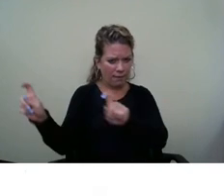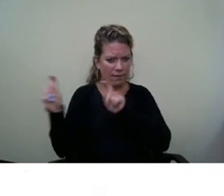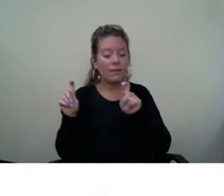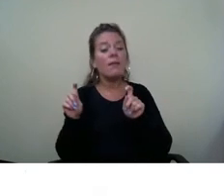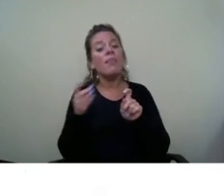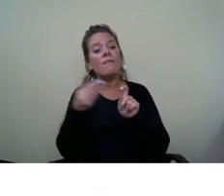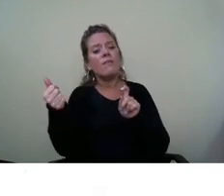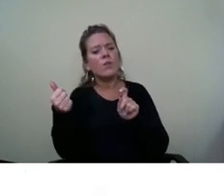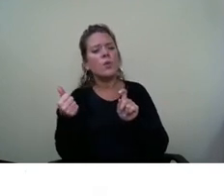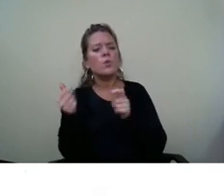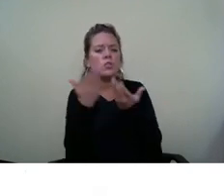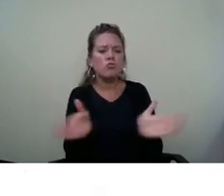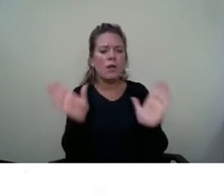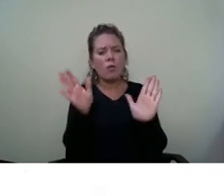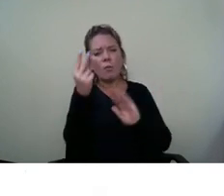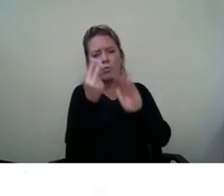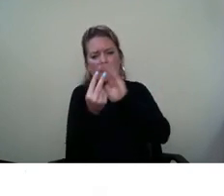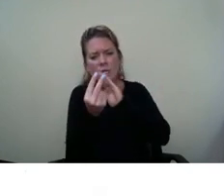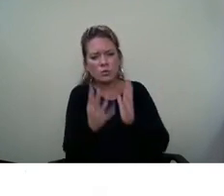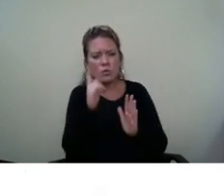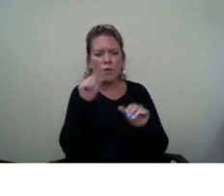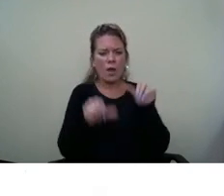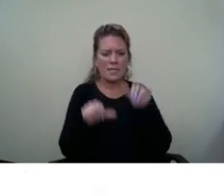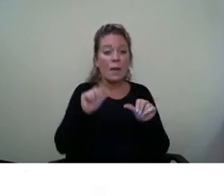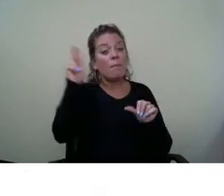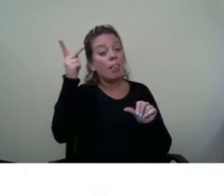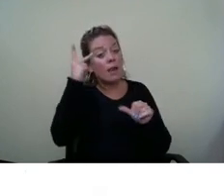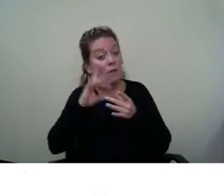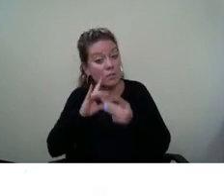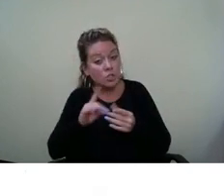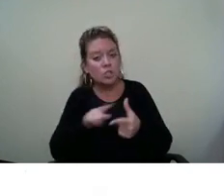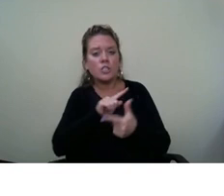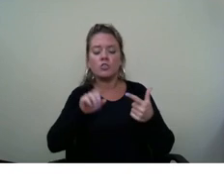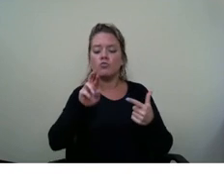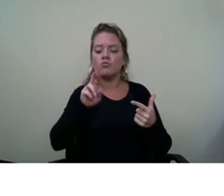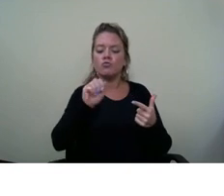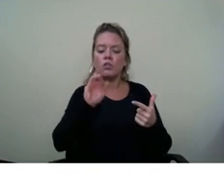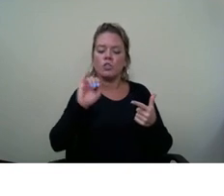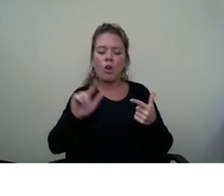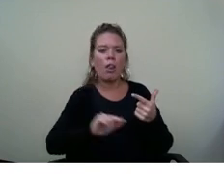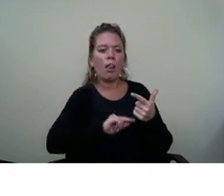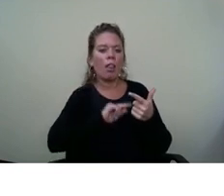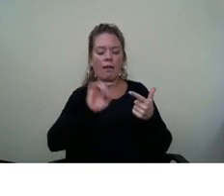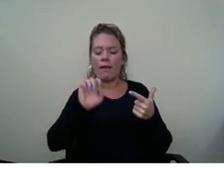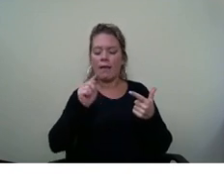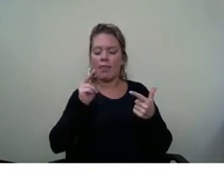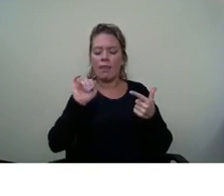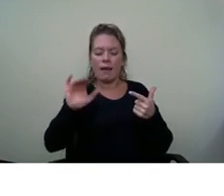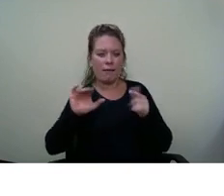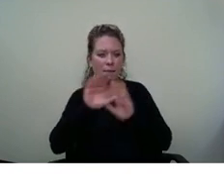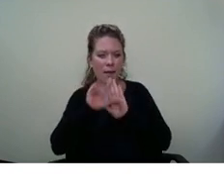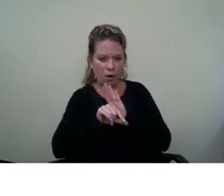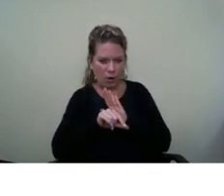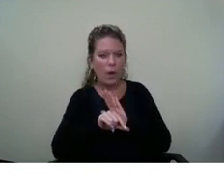general predictors of hesitancy. So political affiliation and racial and ethnic background are some. And then the other one that was really interesting